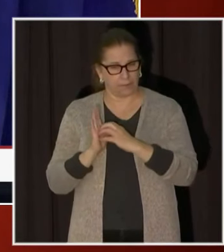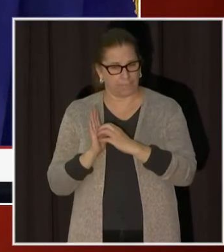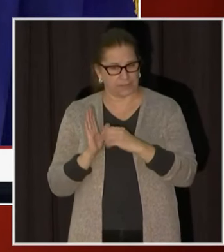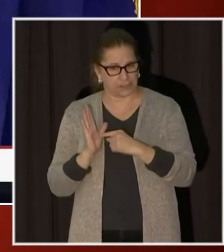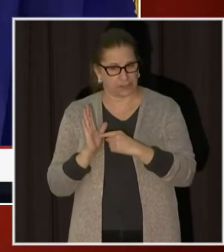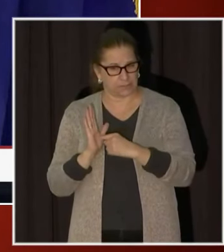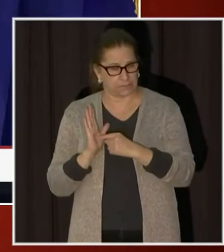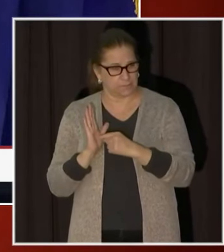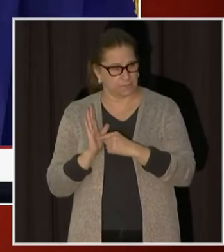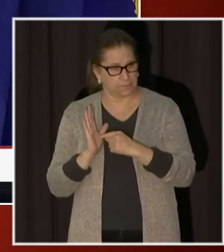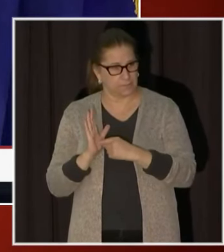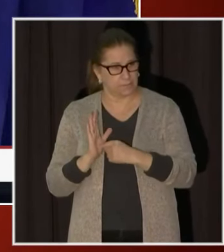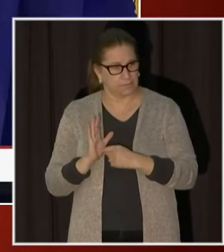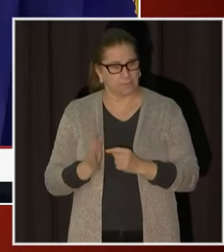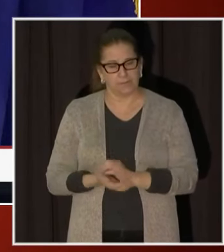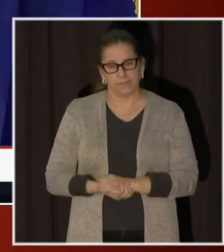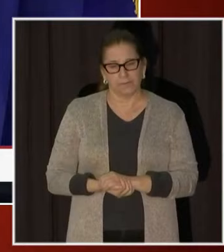like to see?